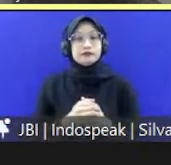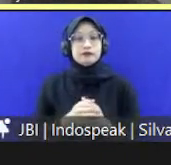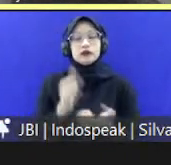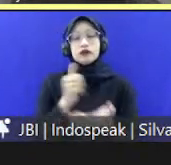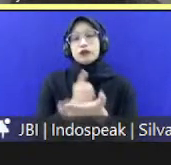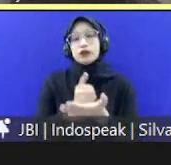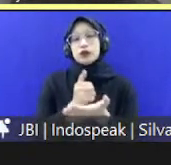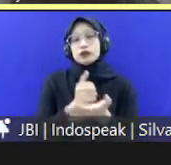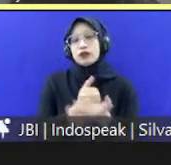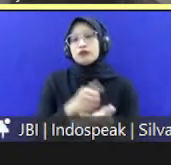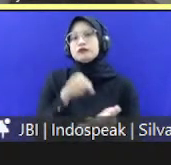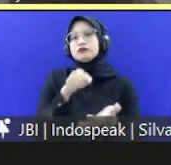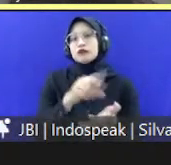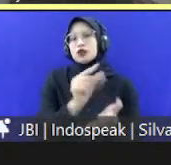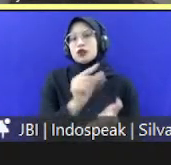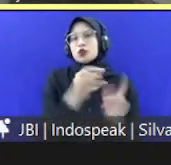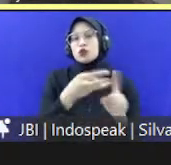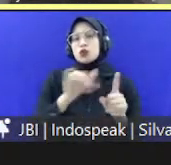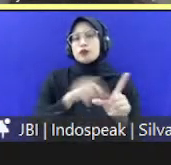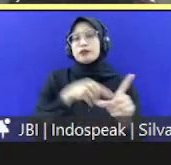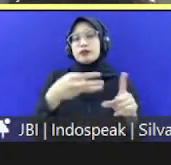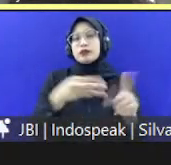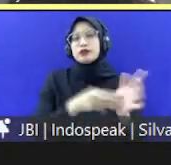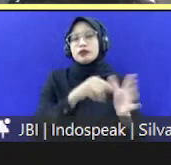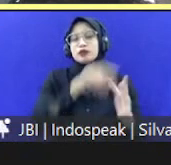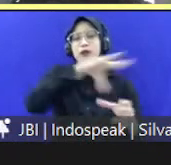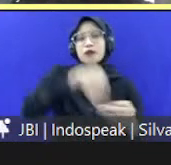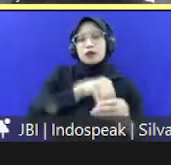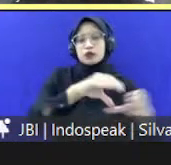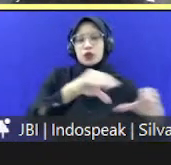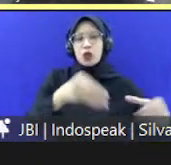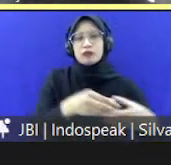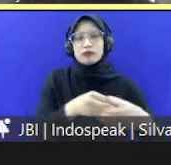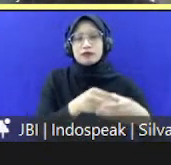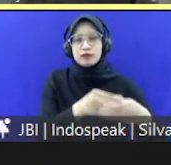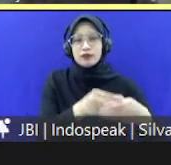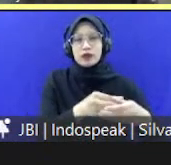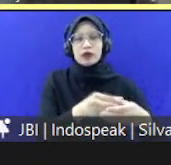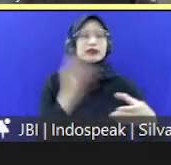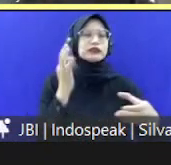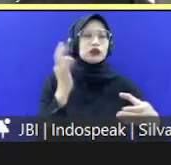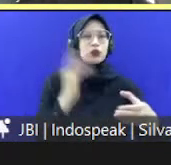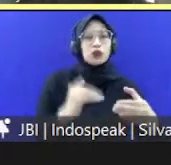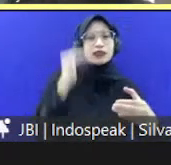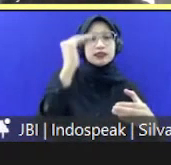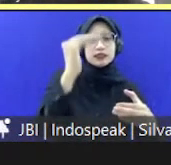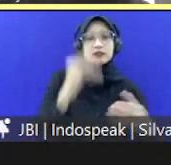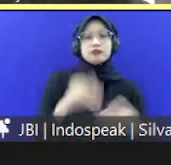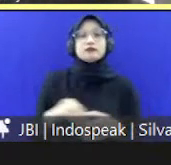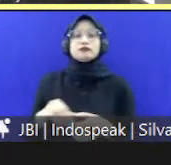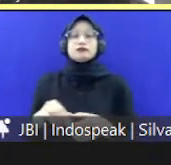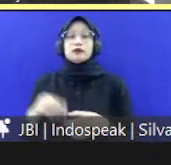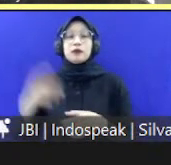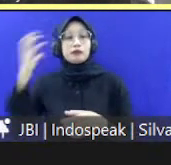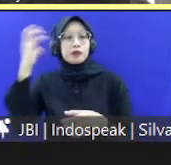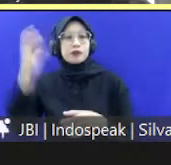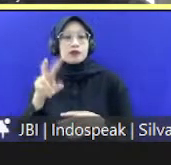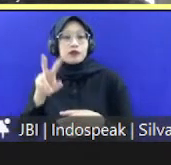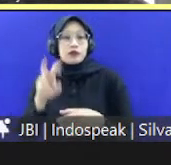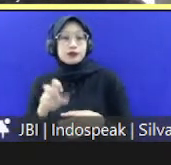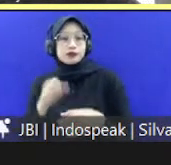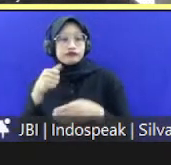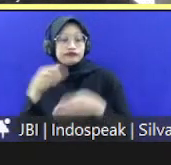vulnerable population from further social suffering during and perhaps after the pandemic. So the emergence of